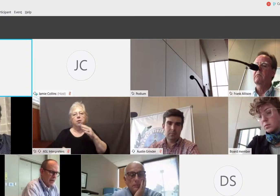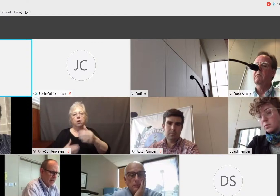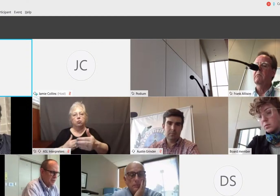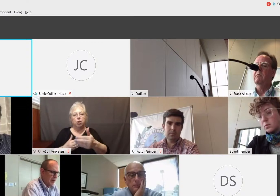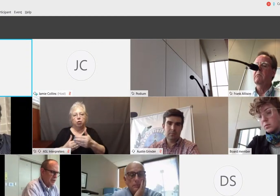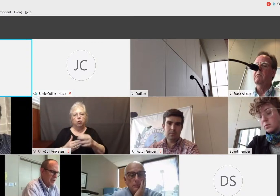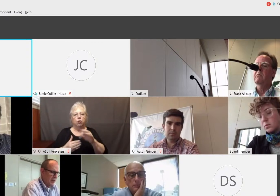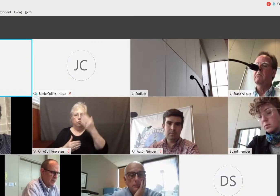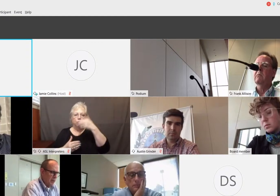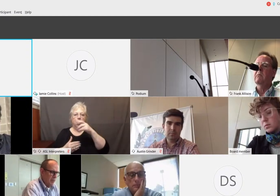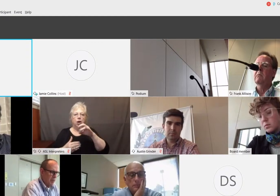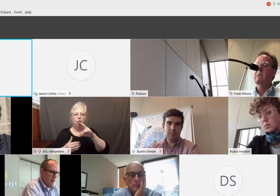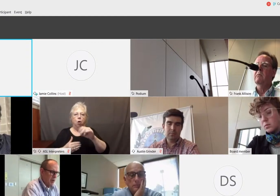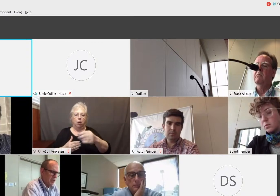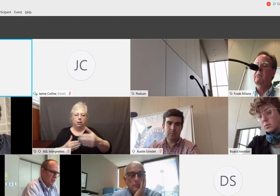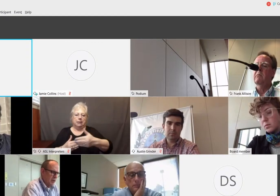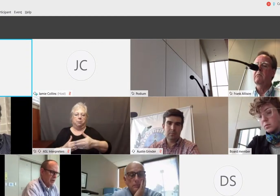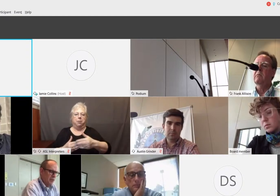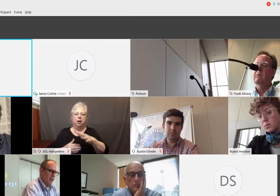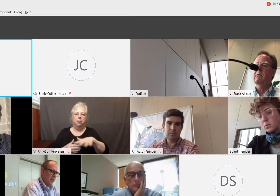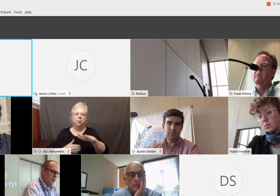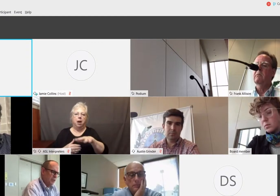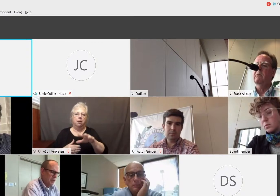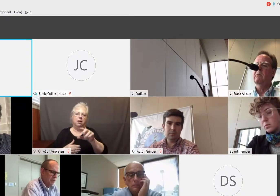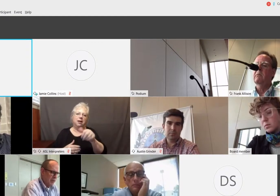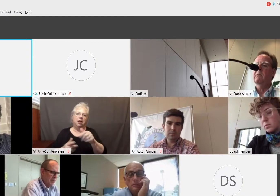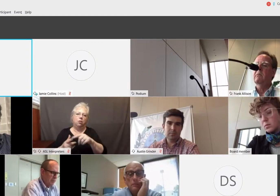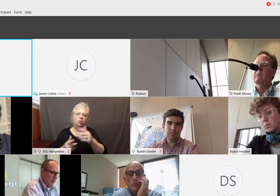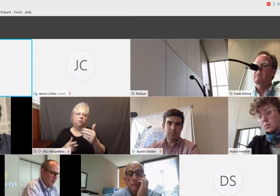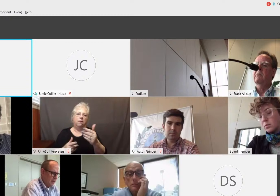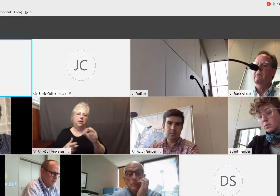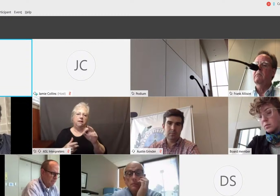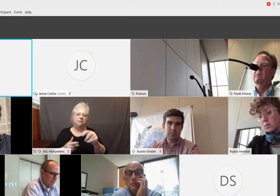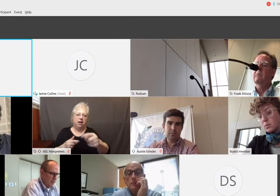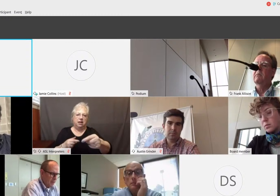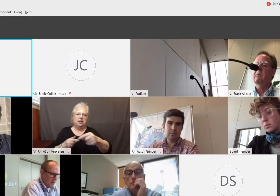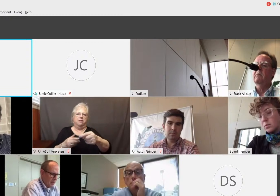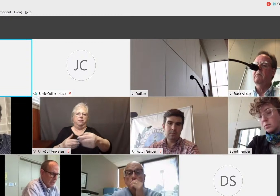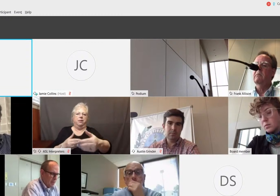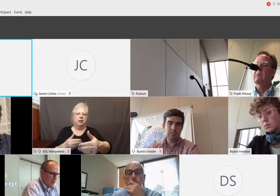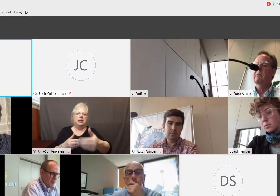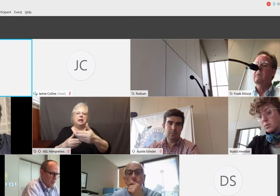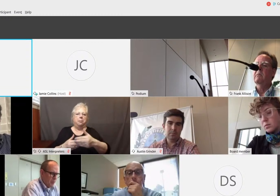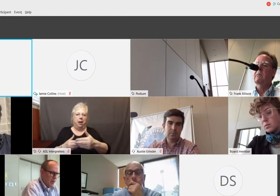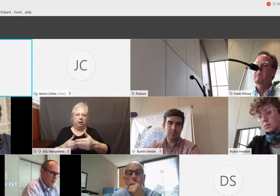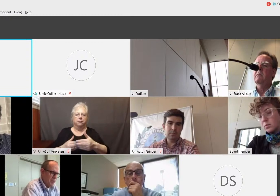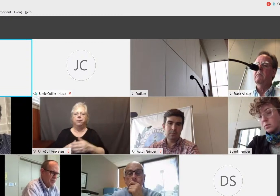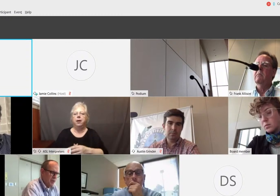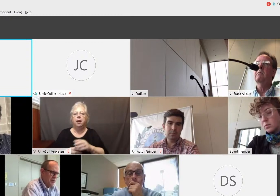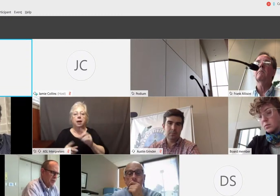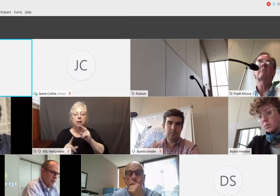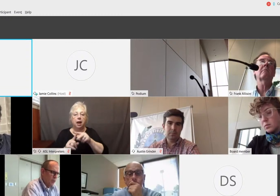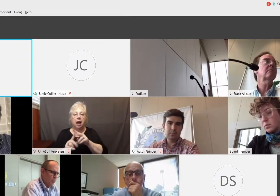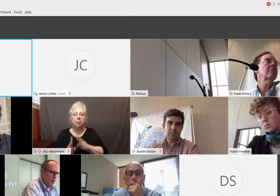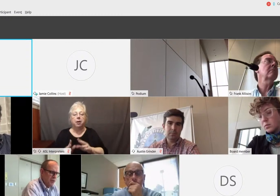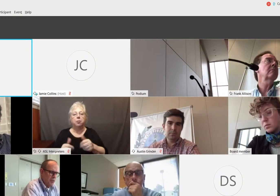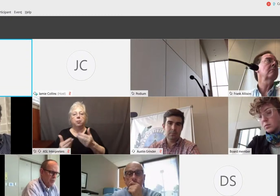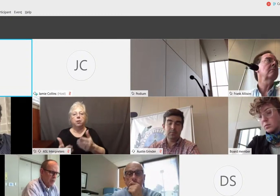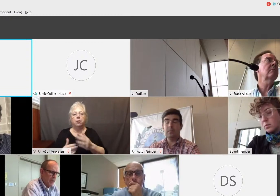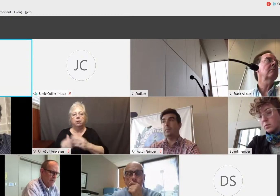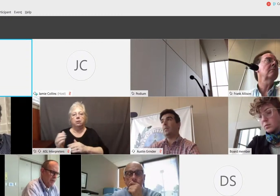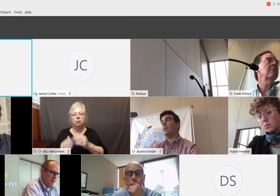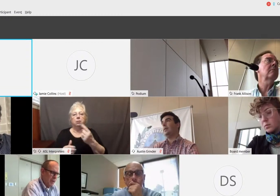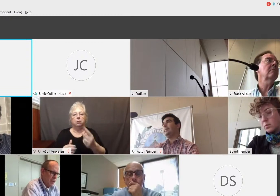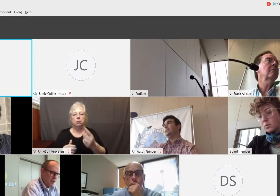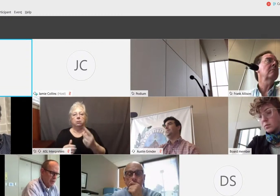setbacks ranging in depth from approximately 10 to 15 feet. The applicant proposes to construct a